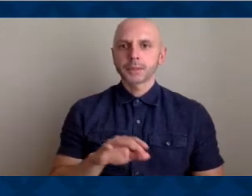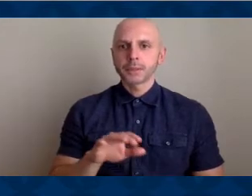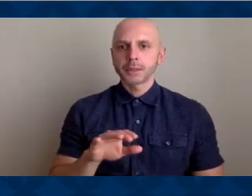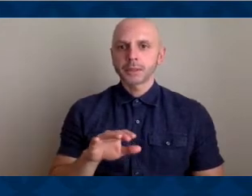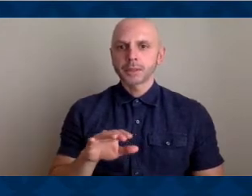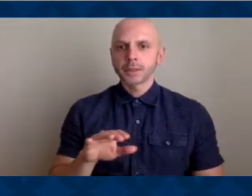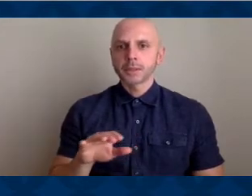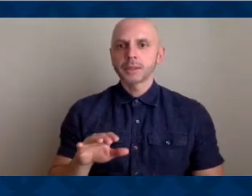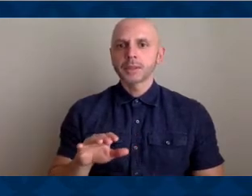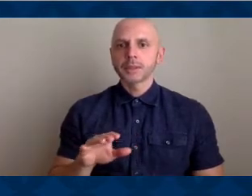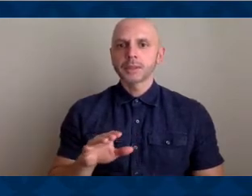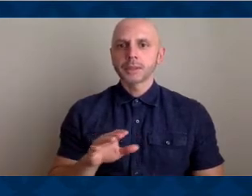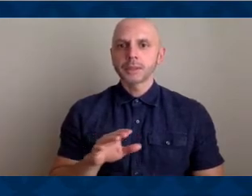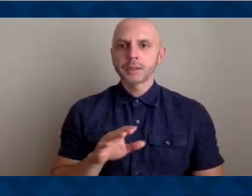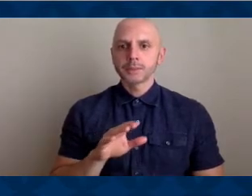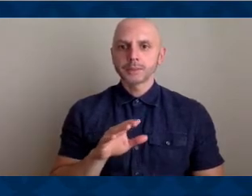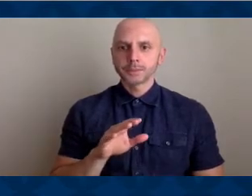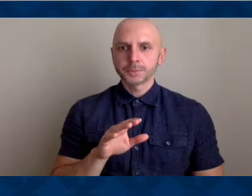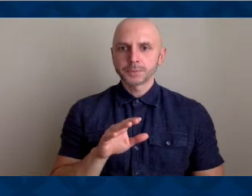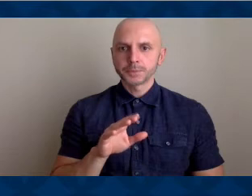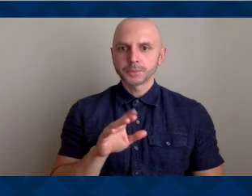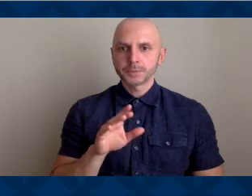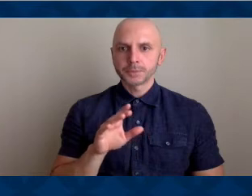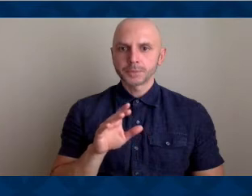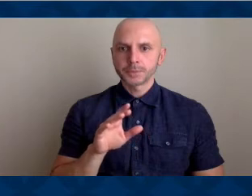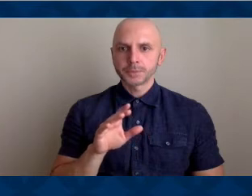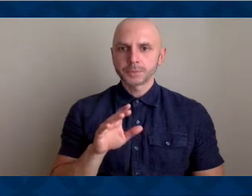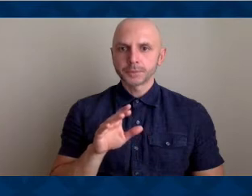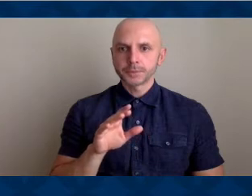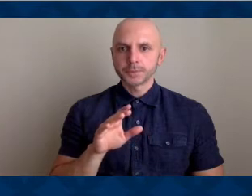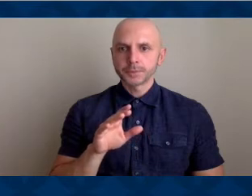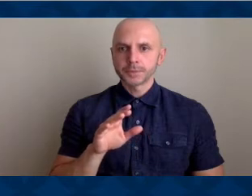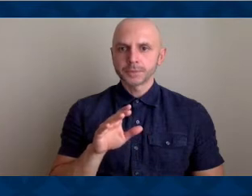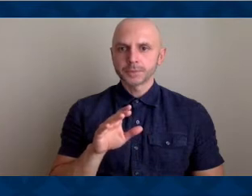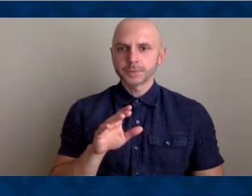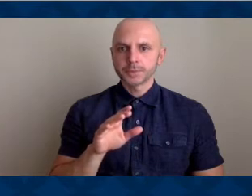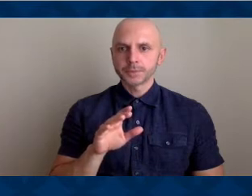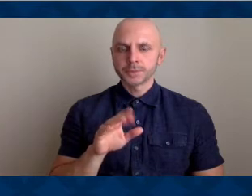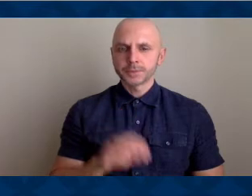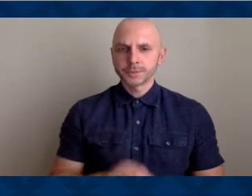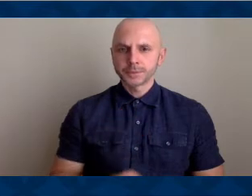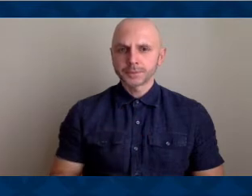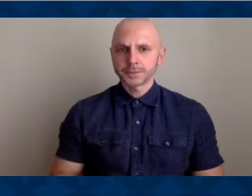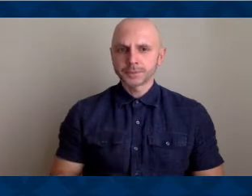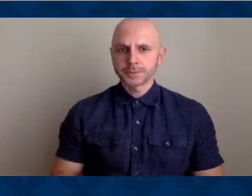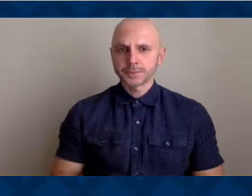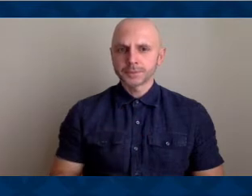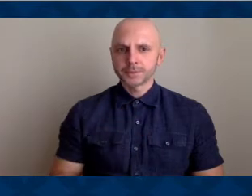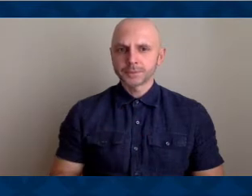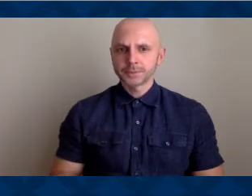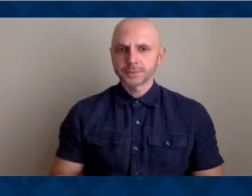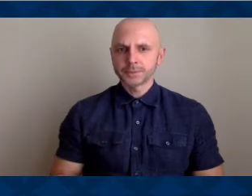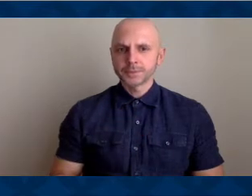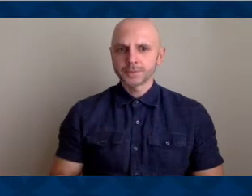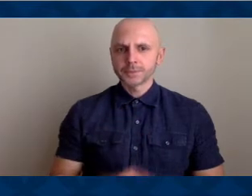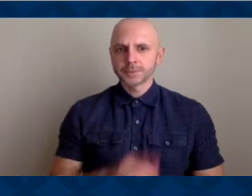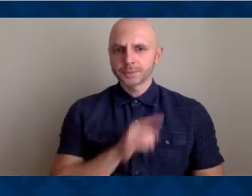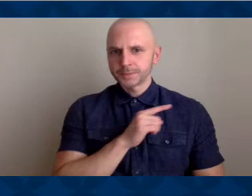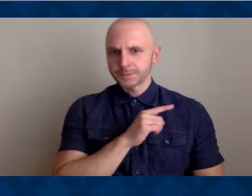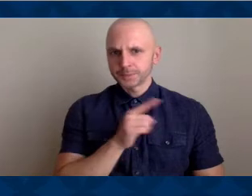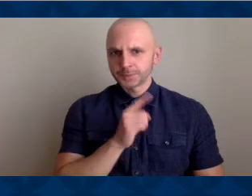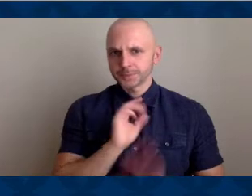Professor Mohammed Kimji holds, the other person with the guy with glasses in that slide, and then after